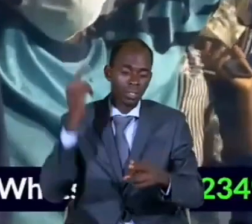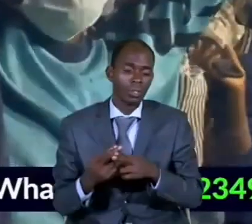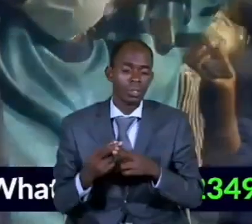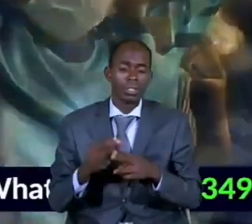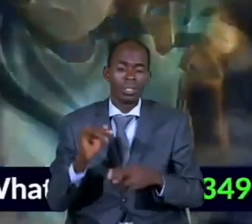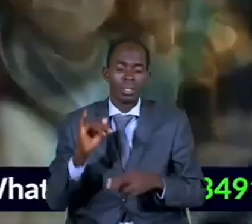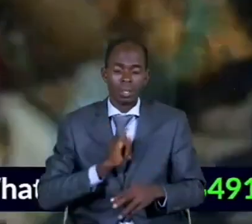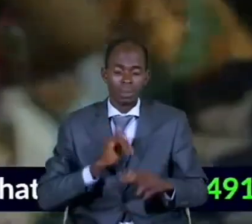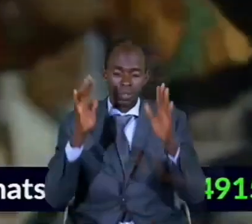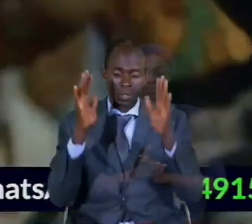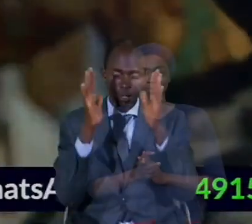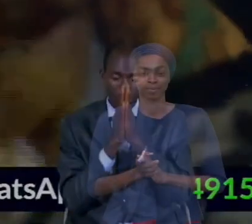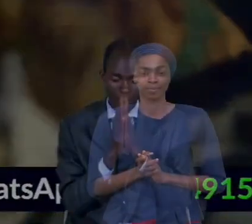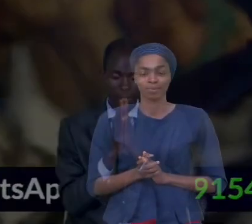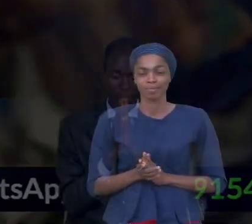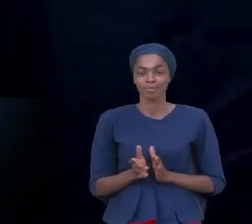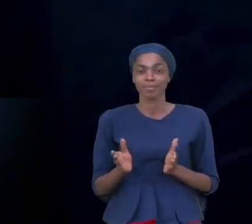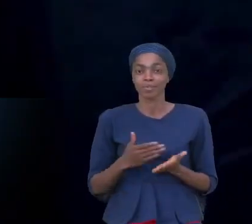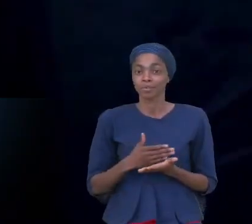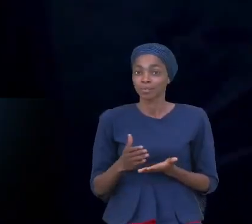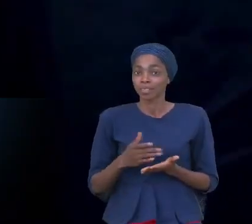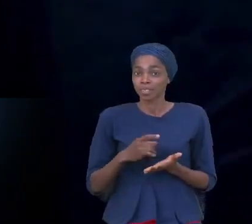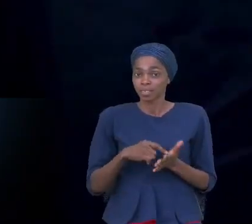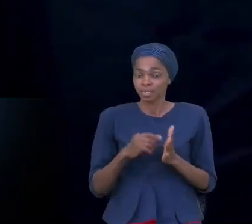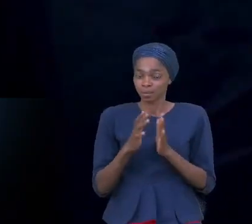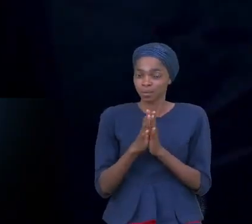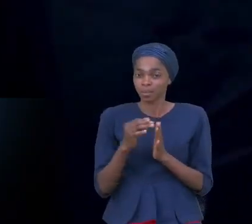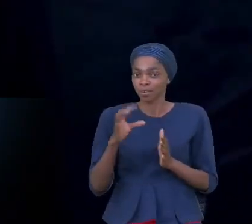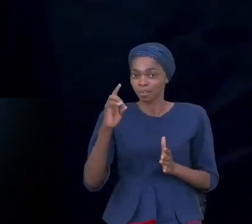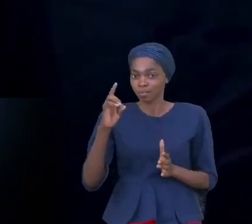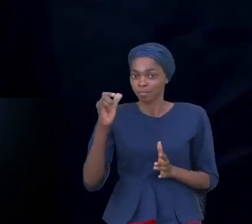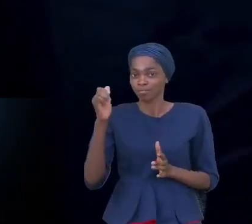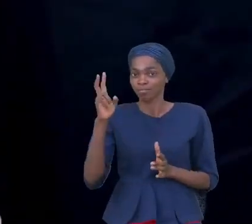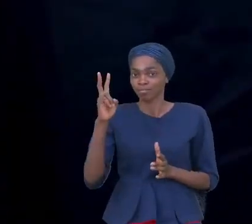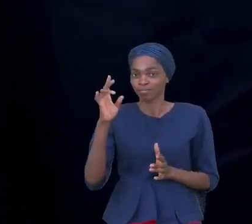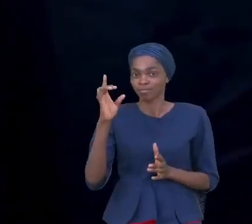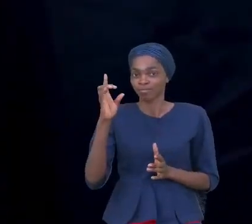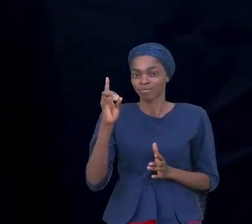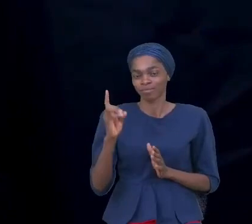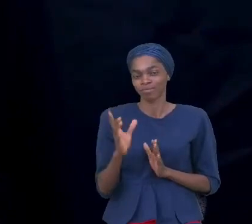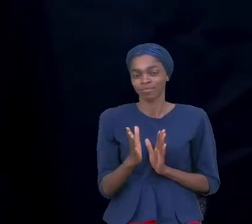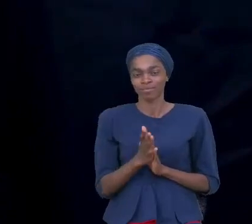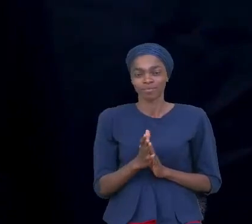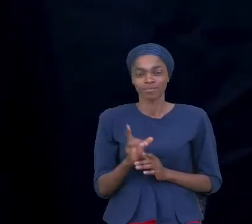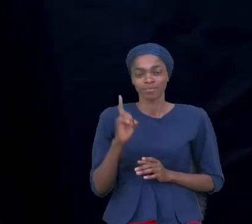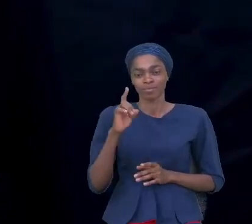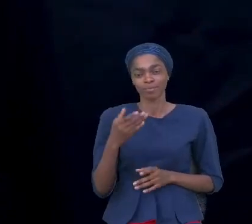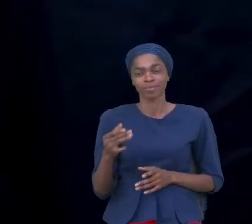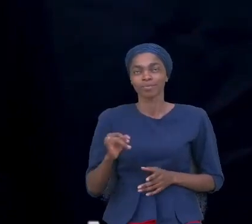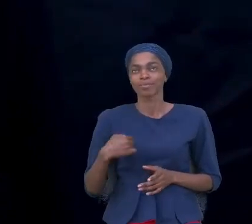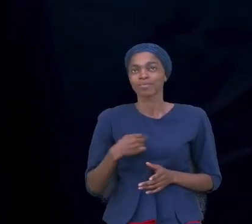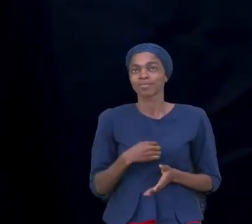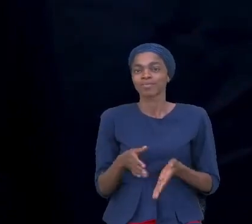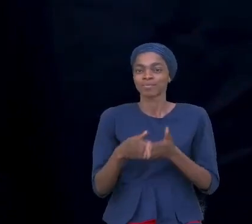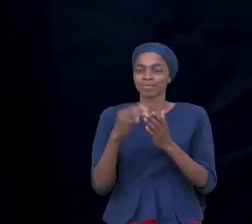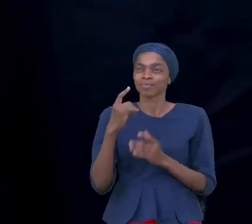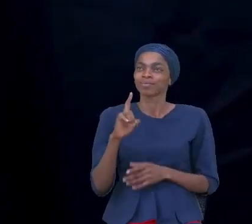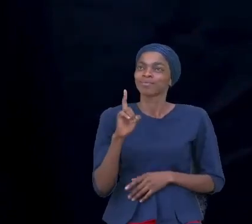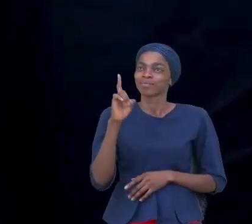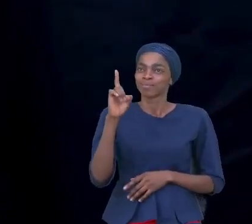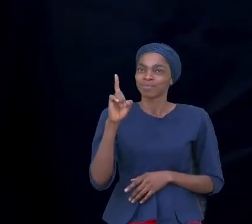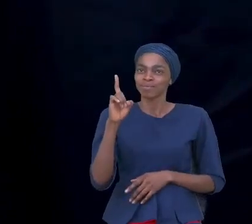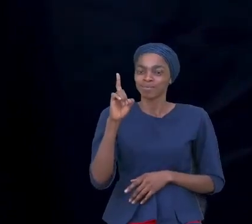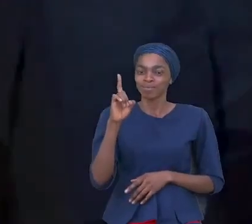I pray. Prayer of David. One thing we ask of you.